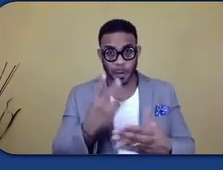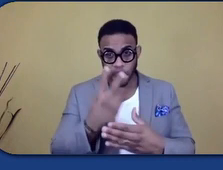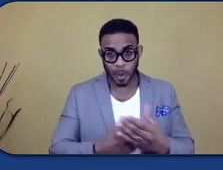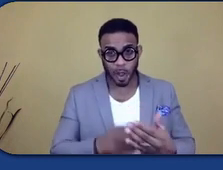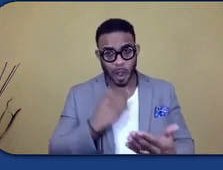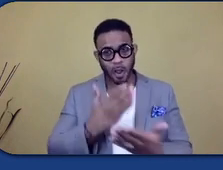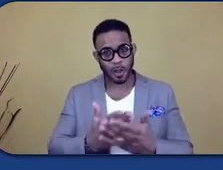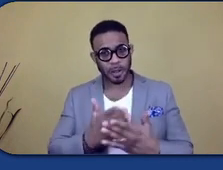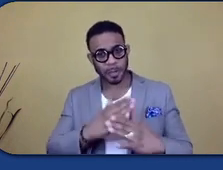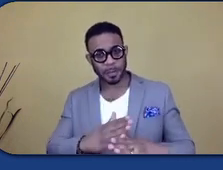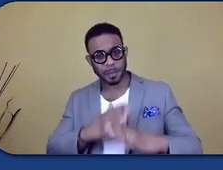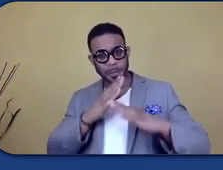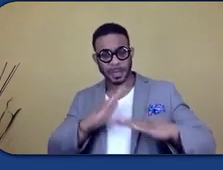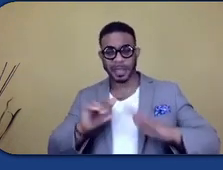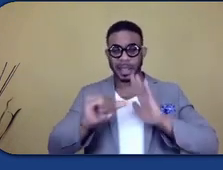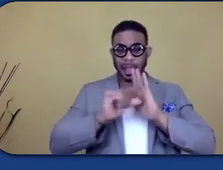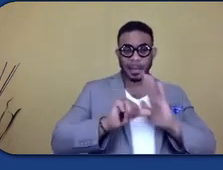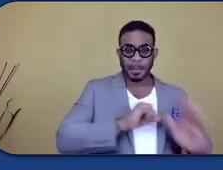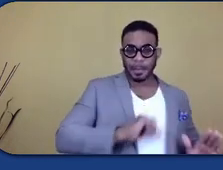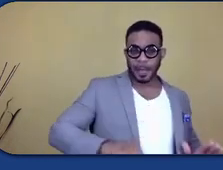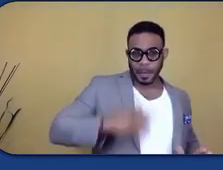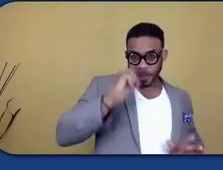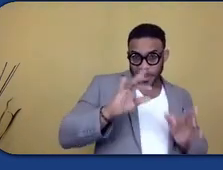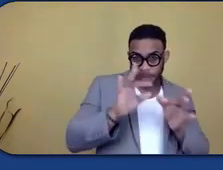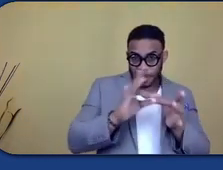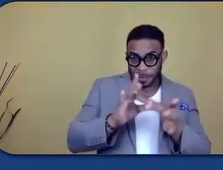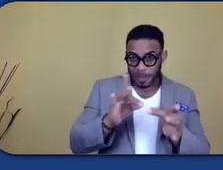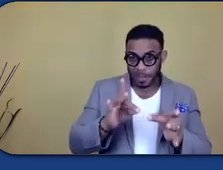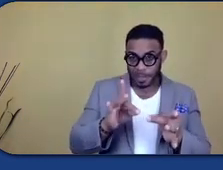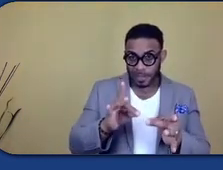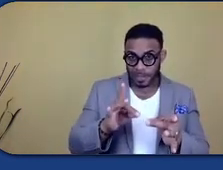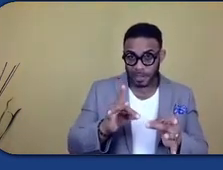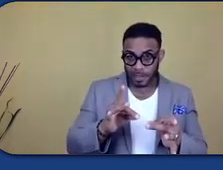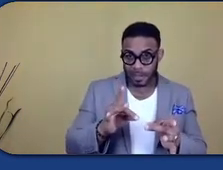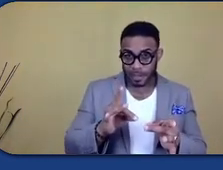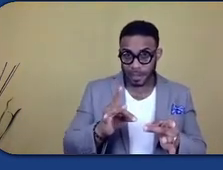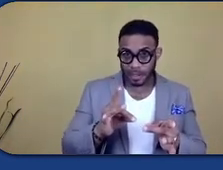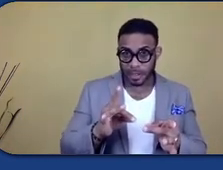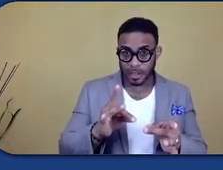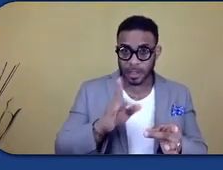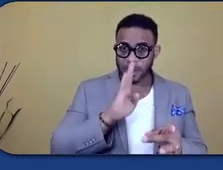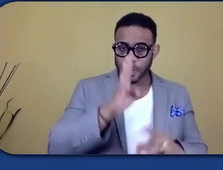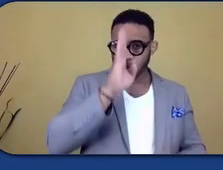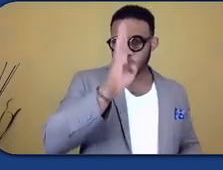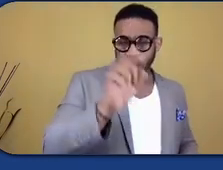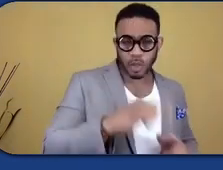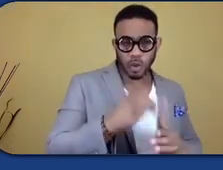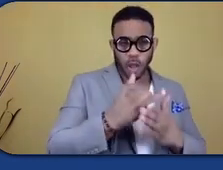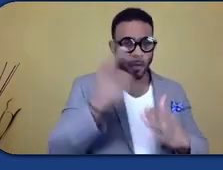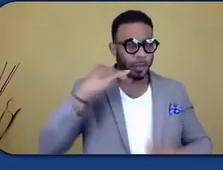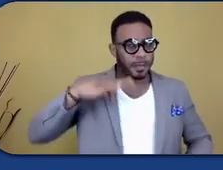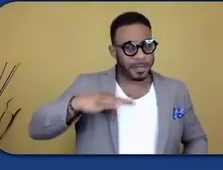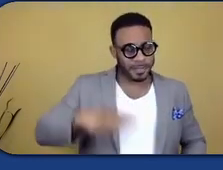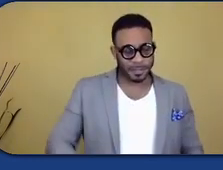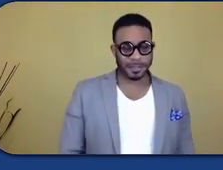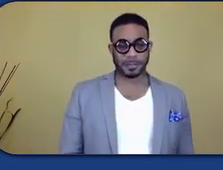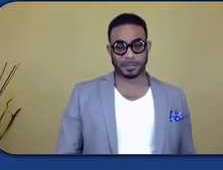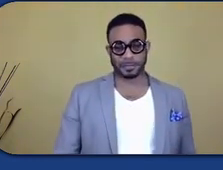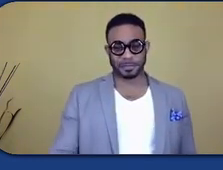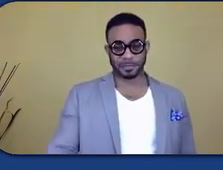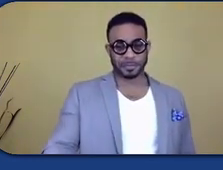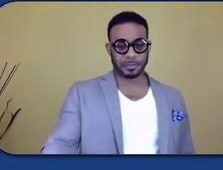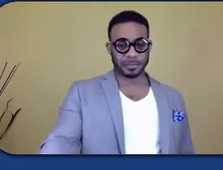Musicians and artists are good peace ambassadors because their messages speak direct to the hearts of the beneficiaries.